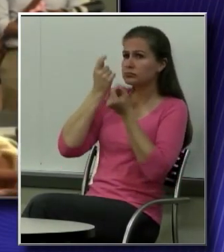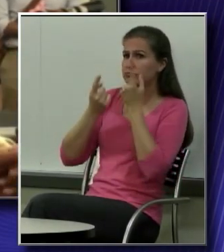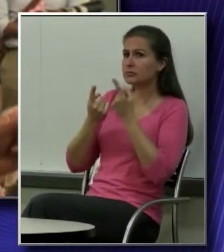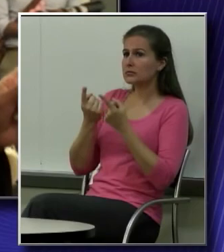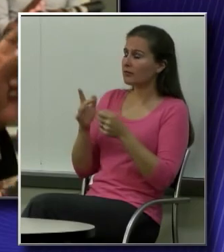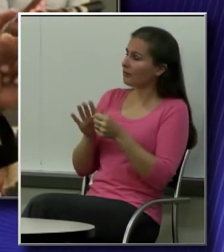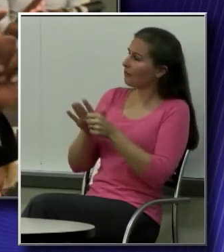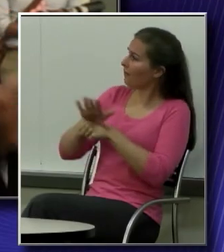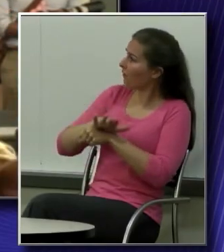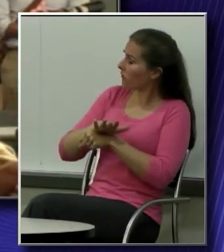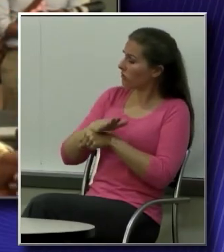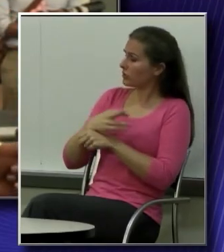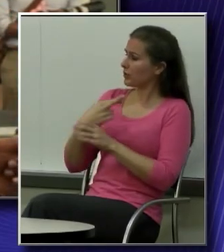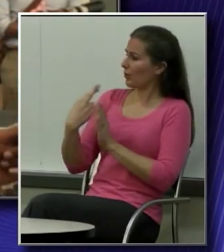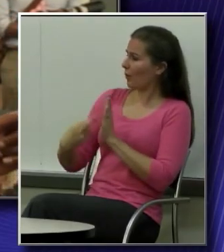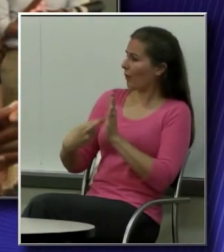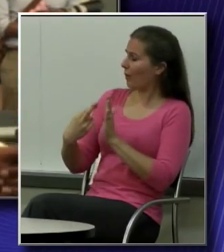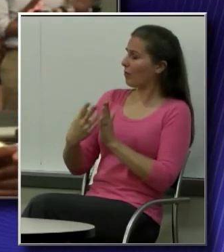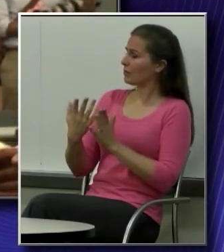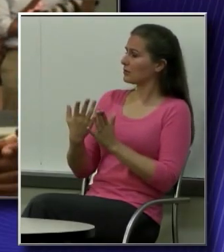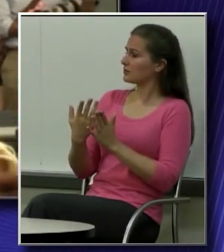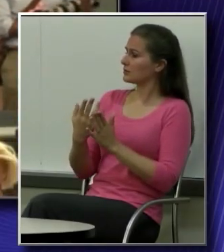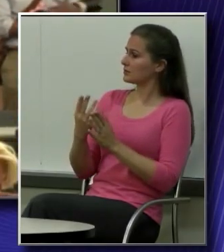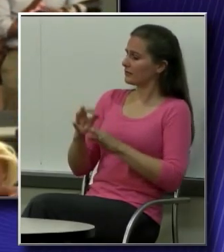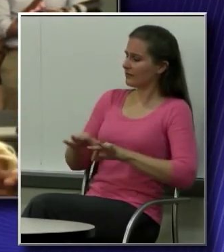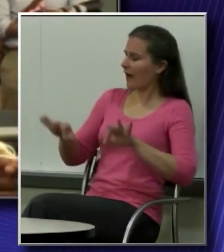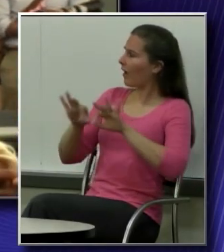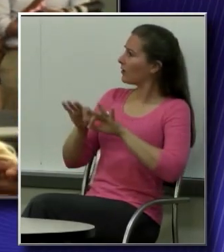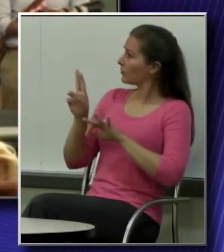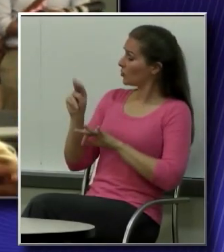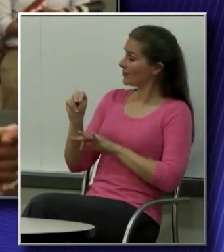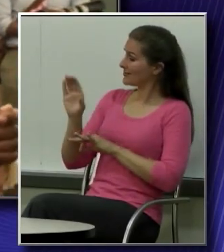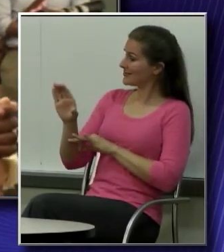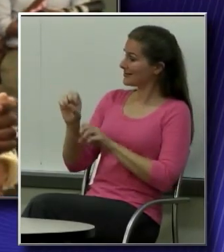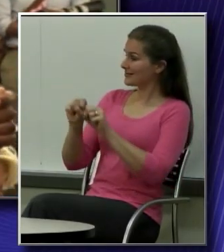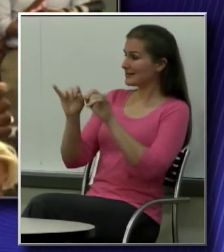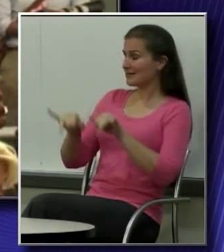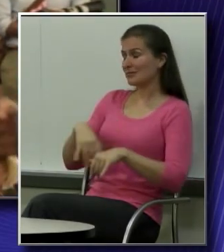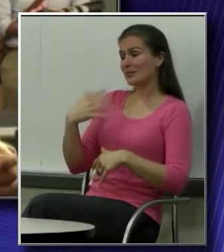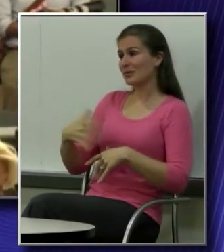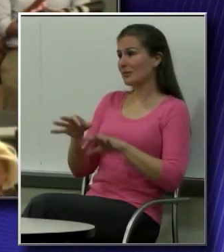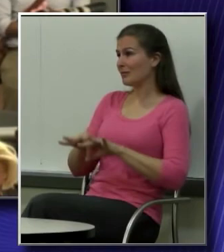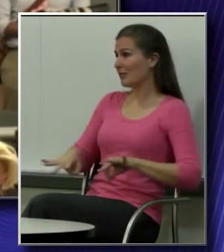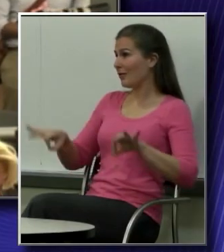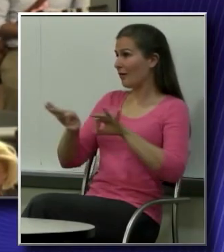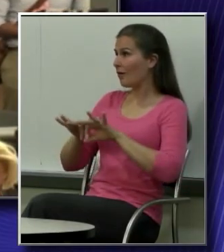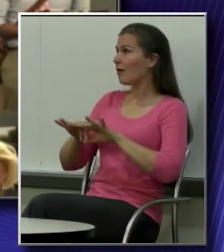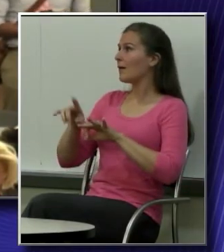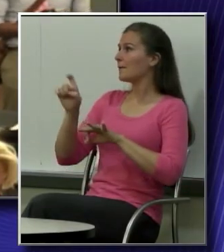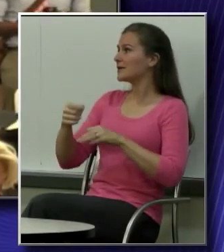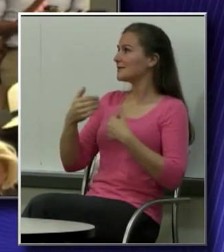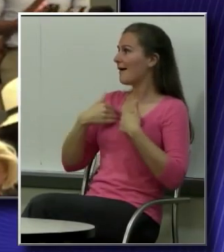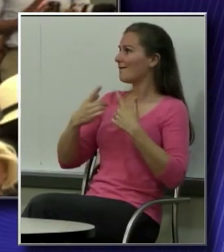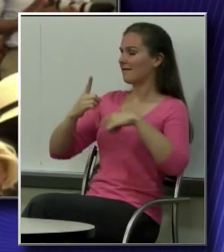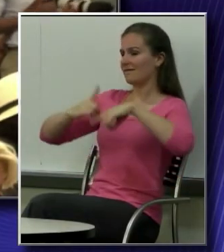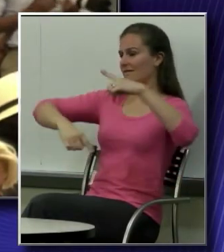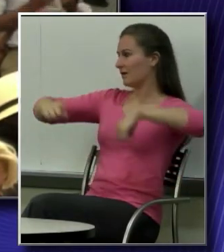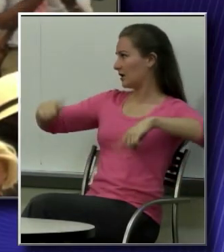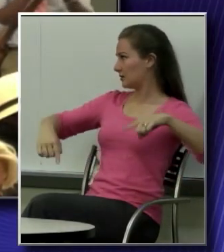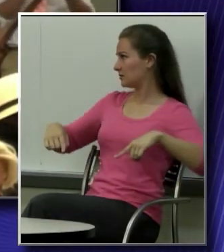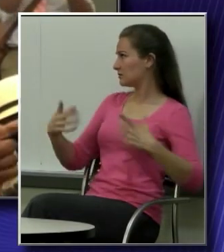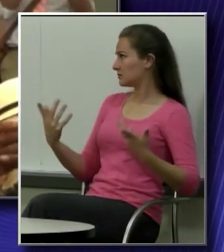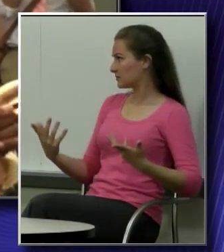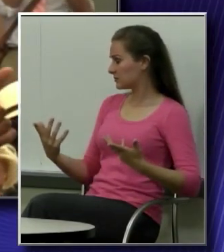fully that the value of the UNC system is its diversity. And